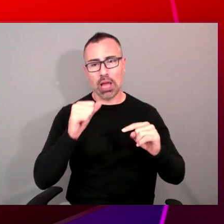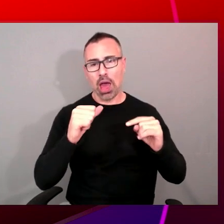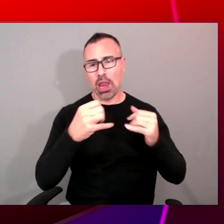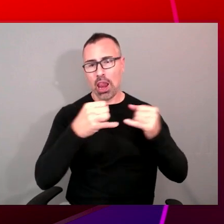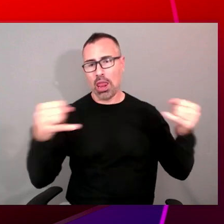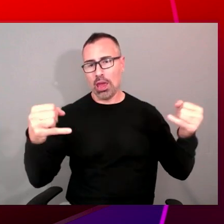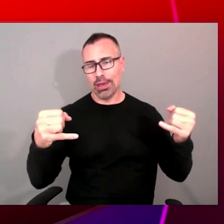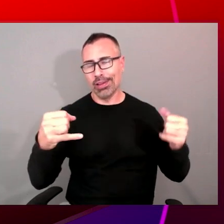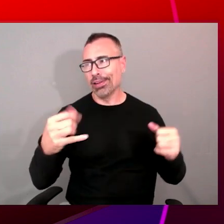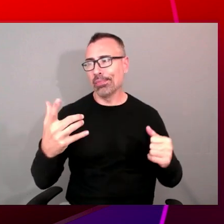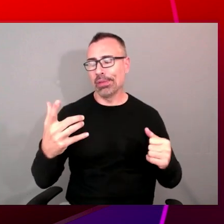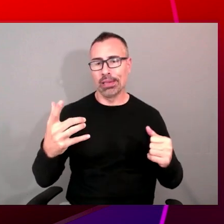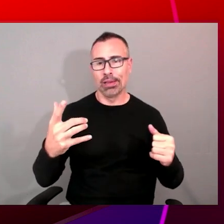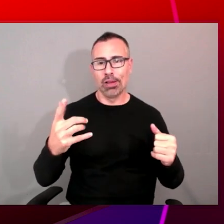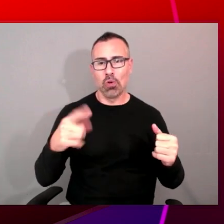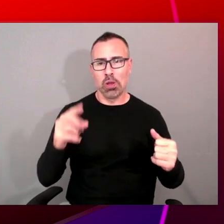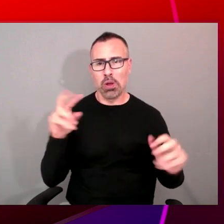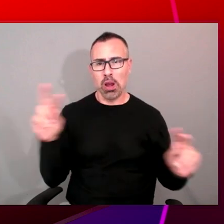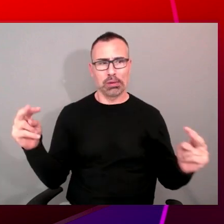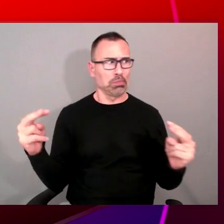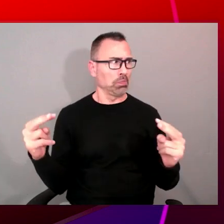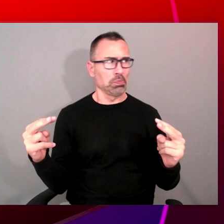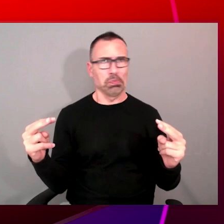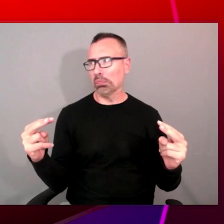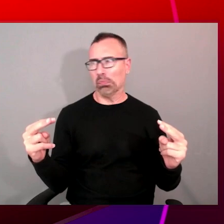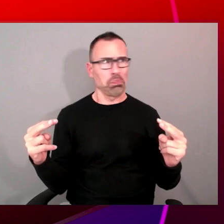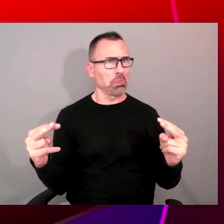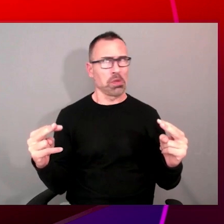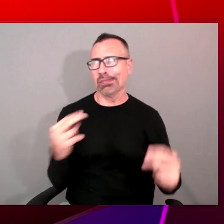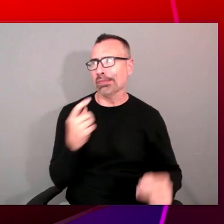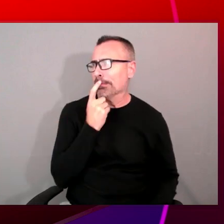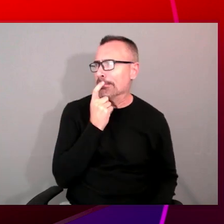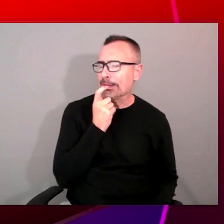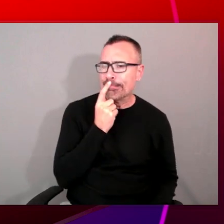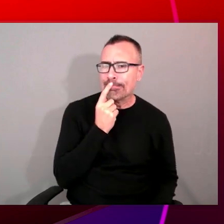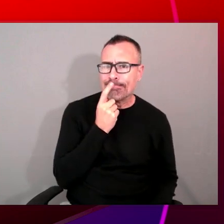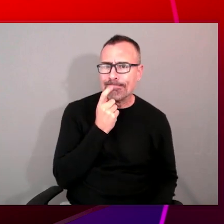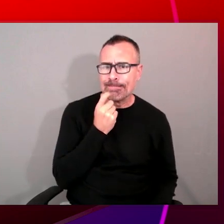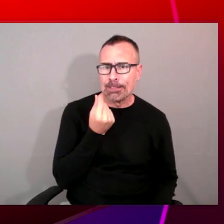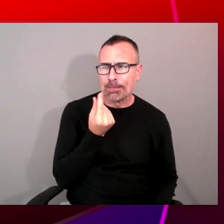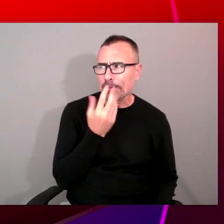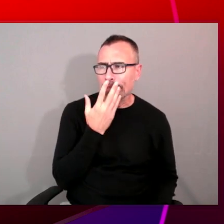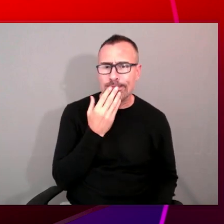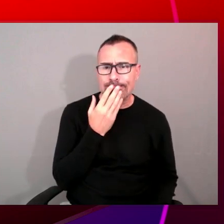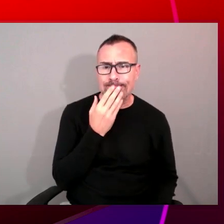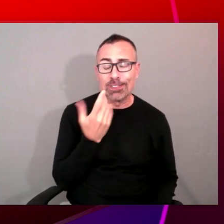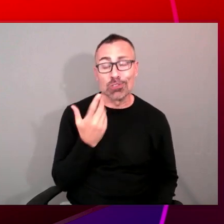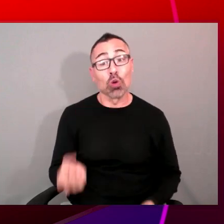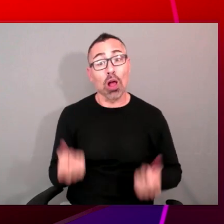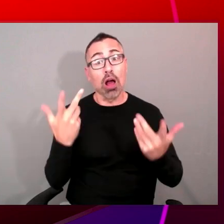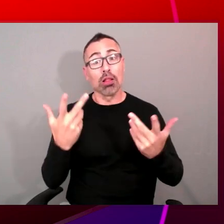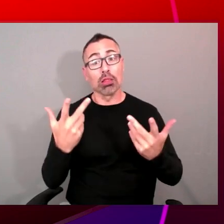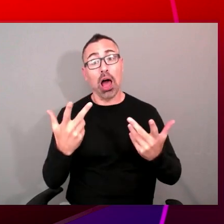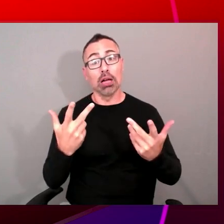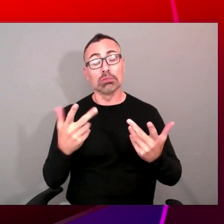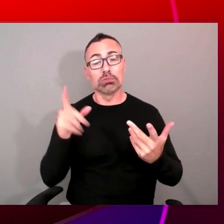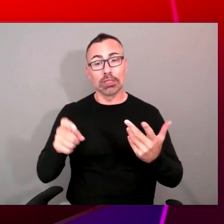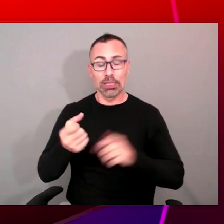scratch our chins and say, how do we do this? So there was all kinds of hurdles, but I would say